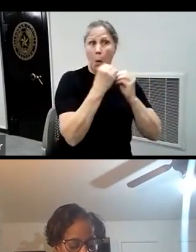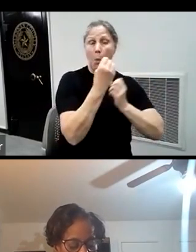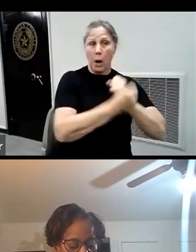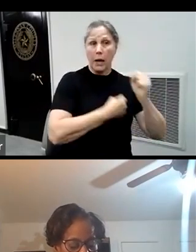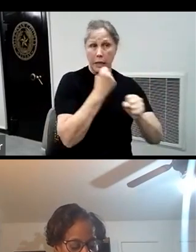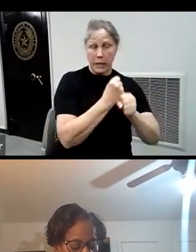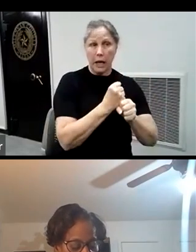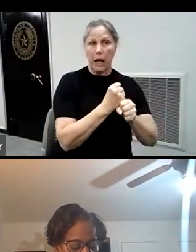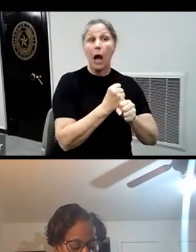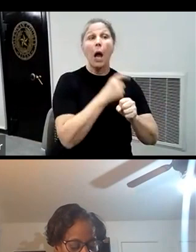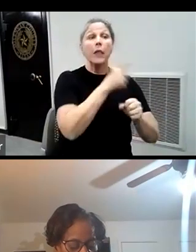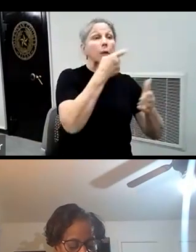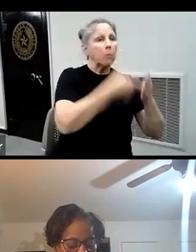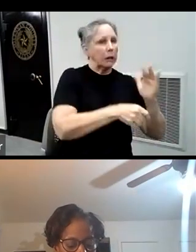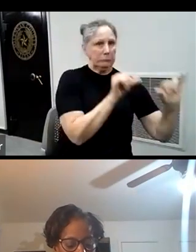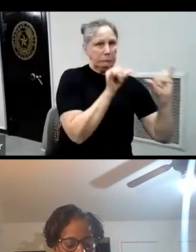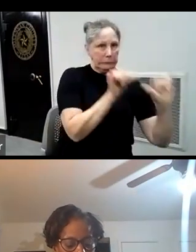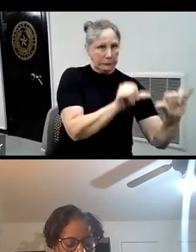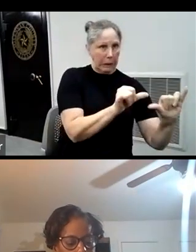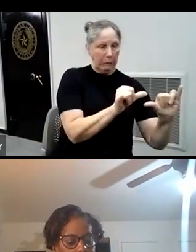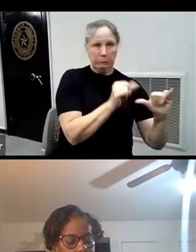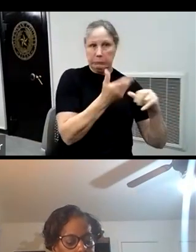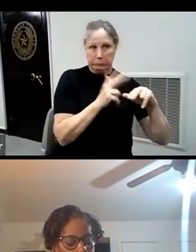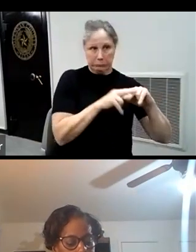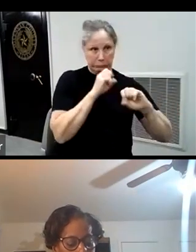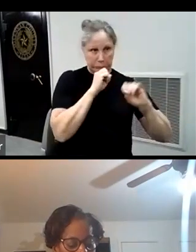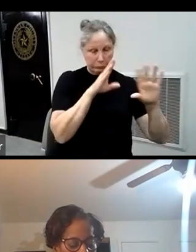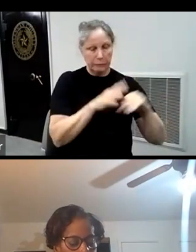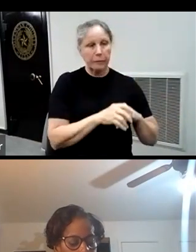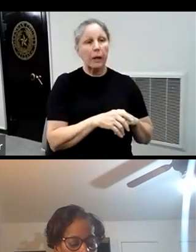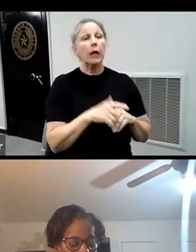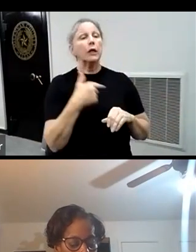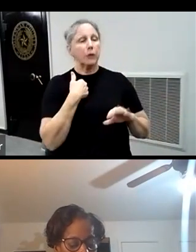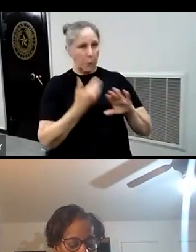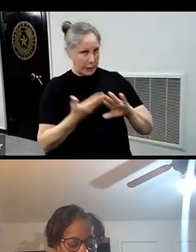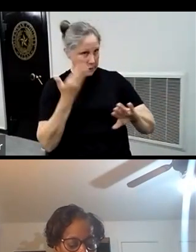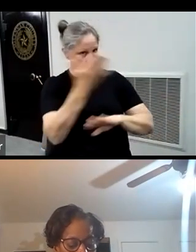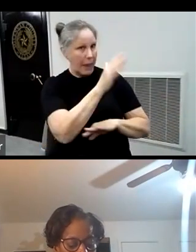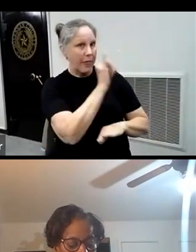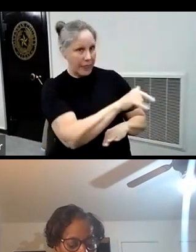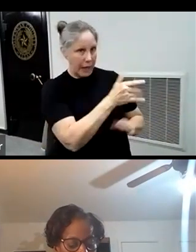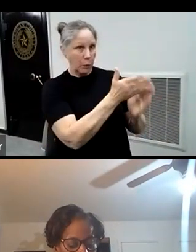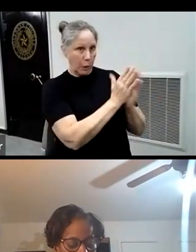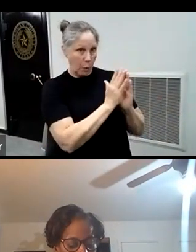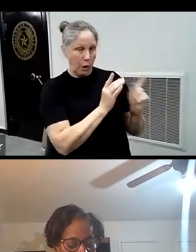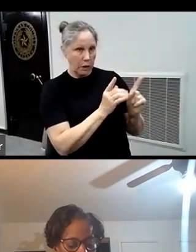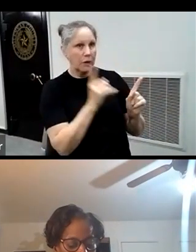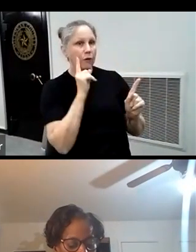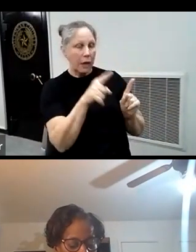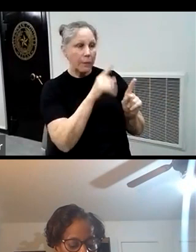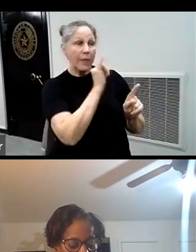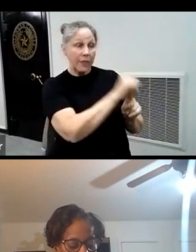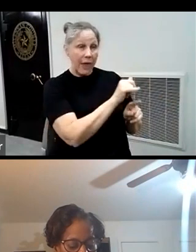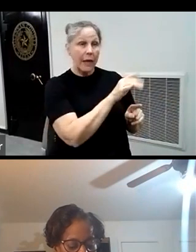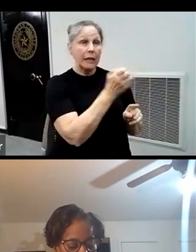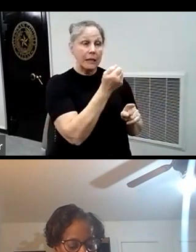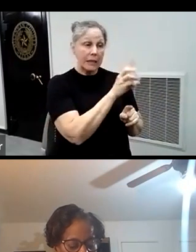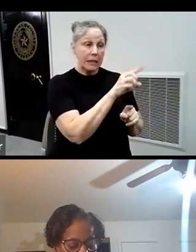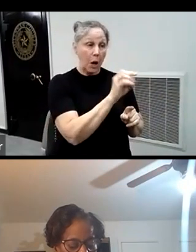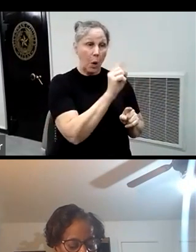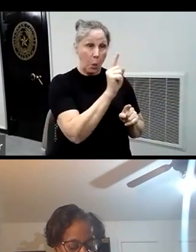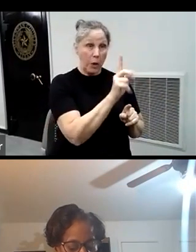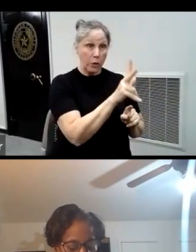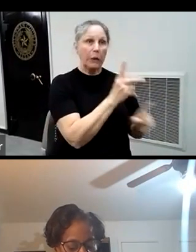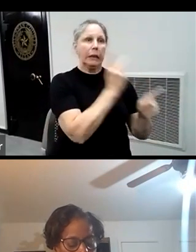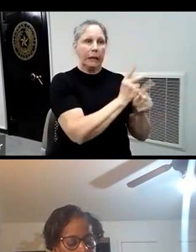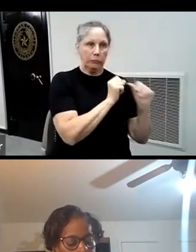with no increase in pricing. We respectfully submit this request to renew bid